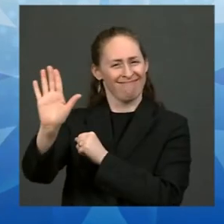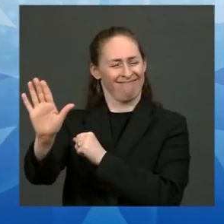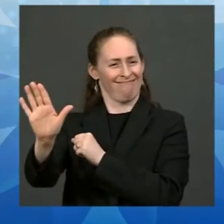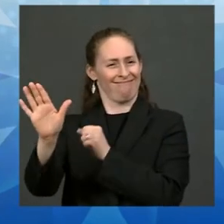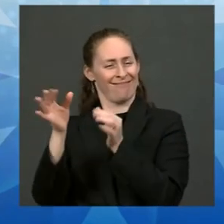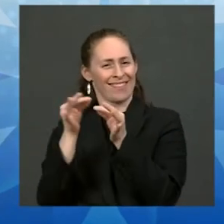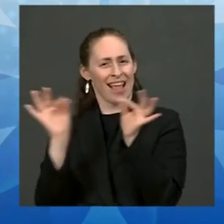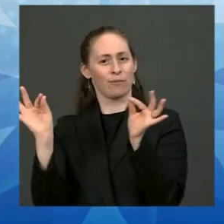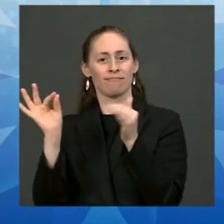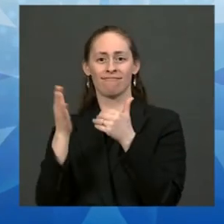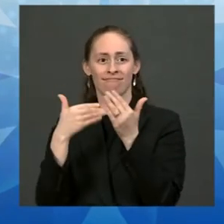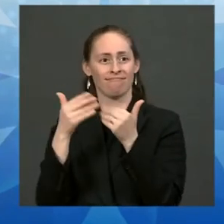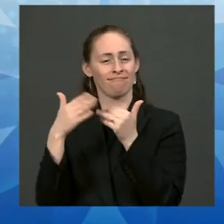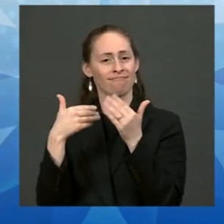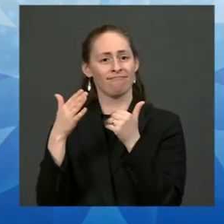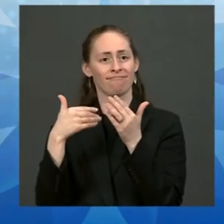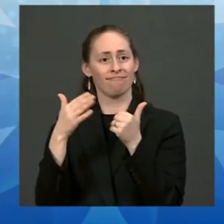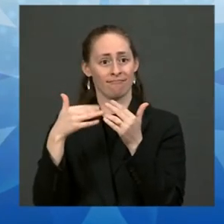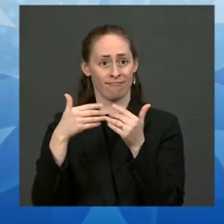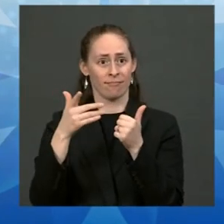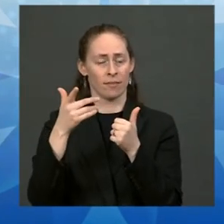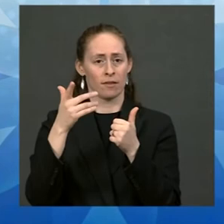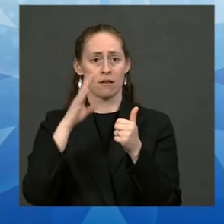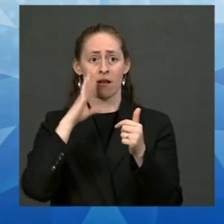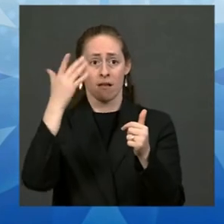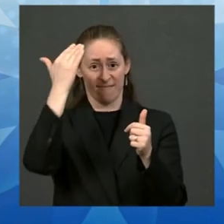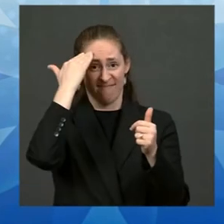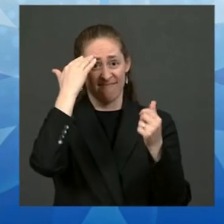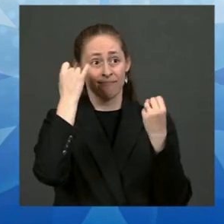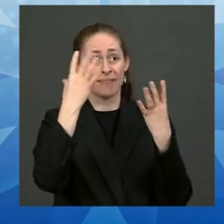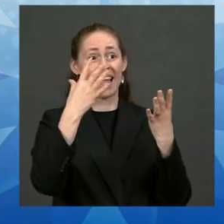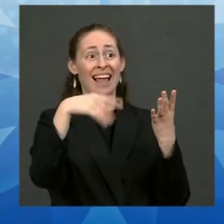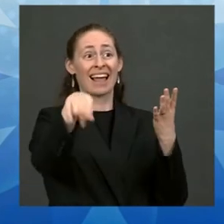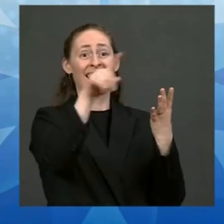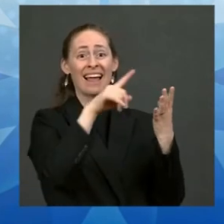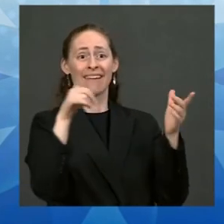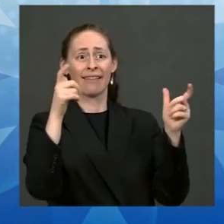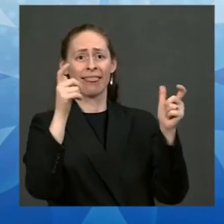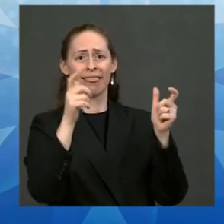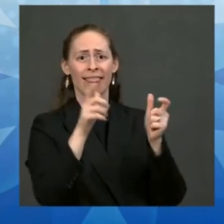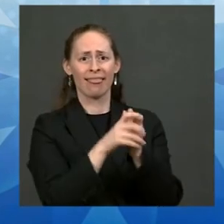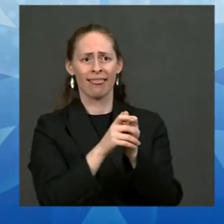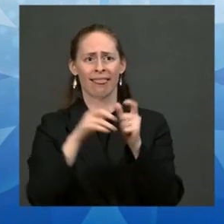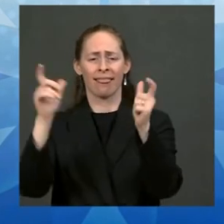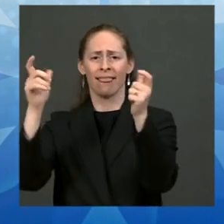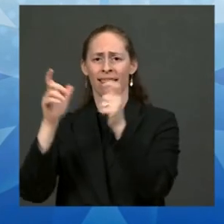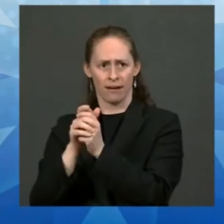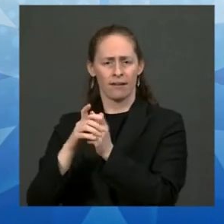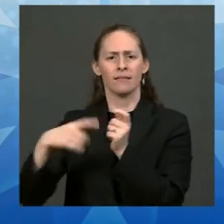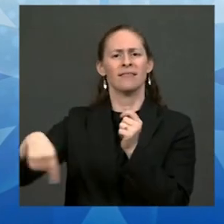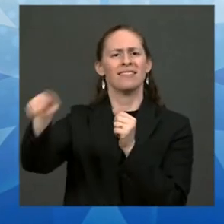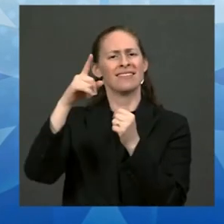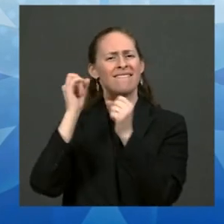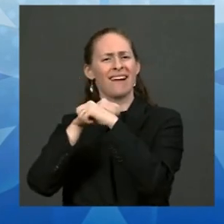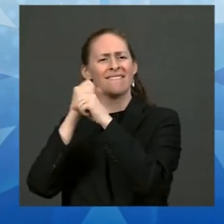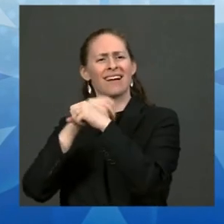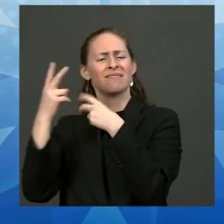numbers of speakers in each place, they are fighting to keep this important part of their heritage